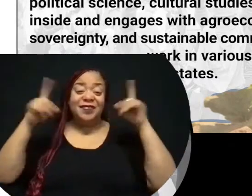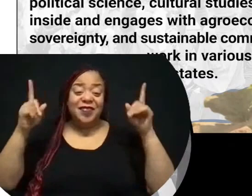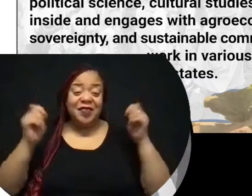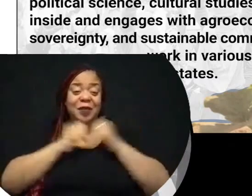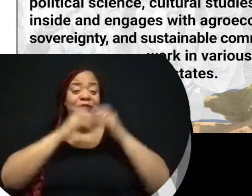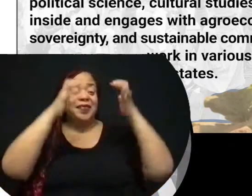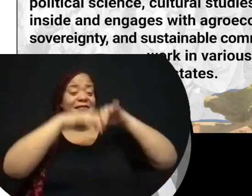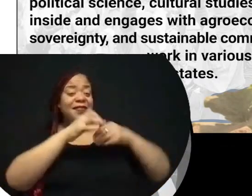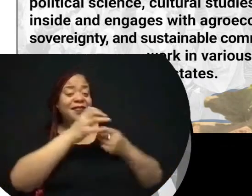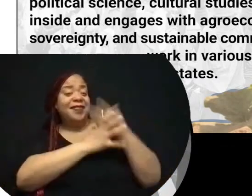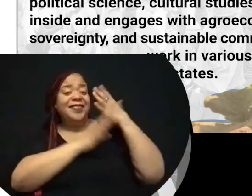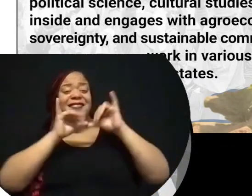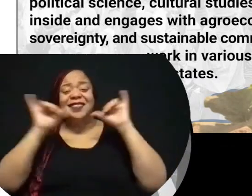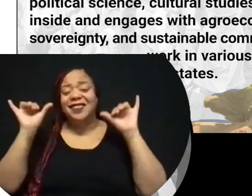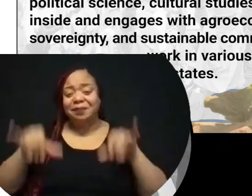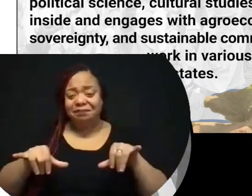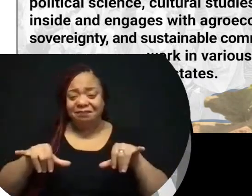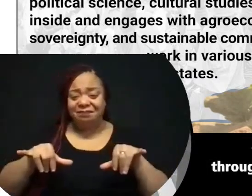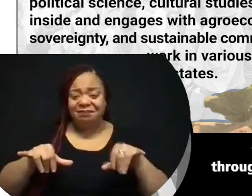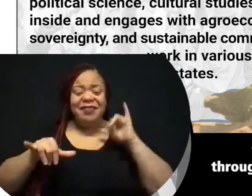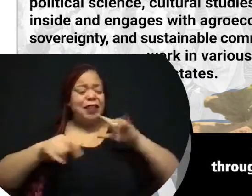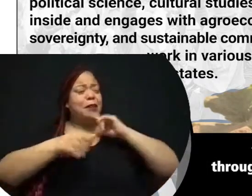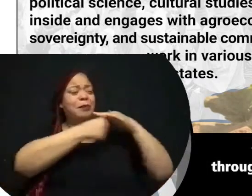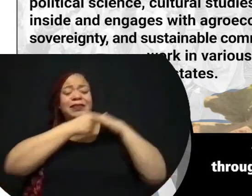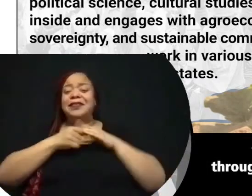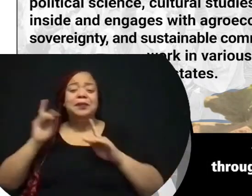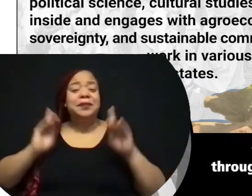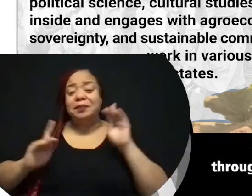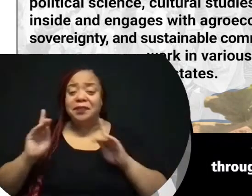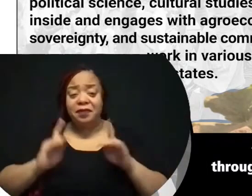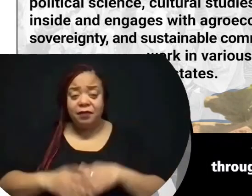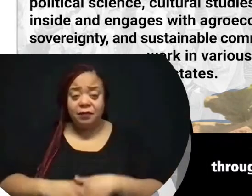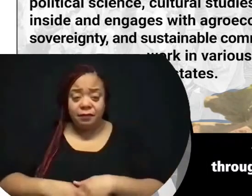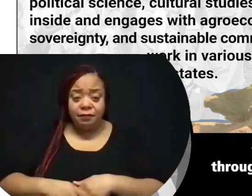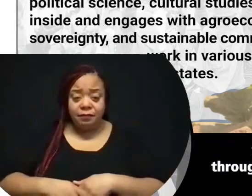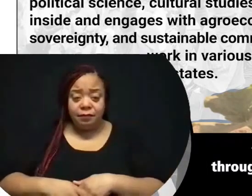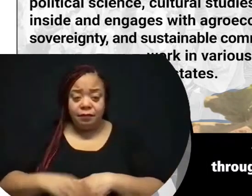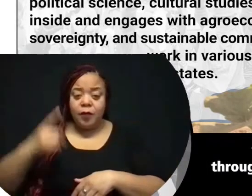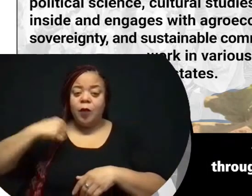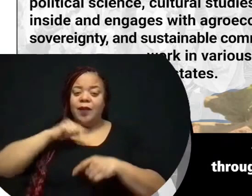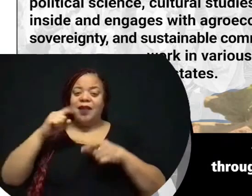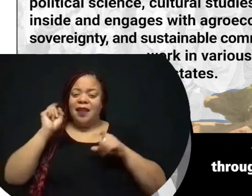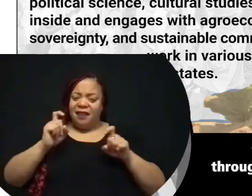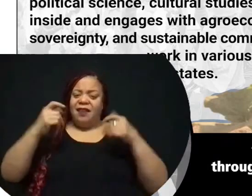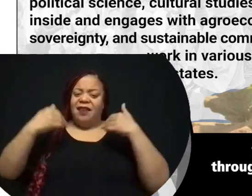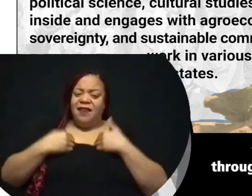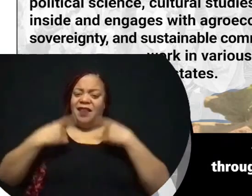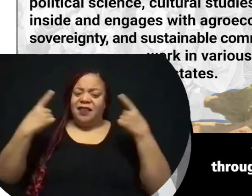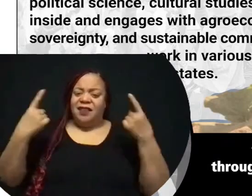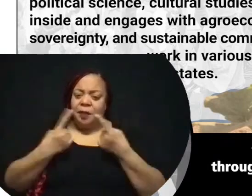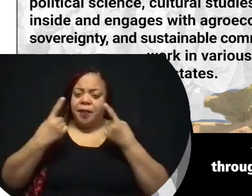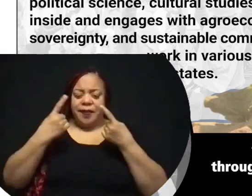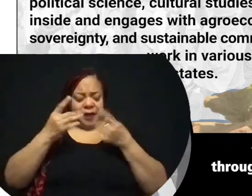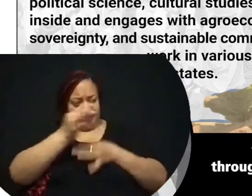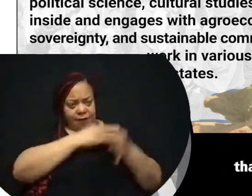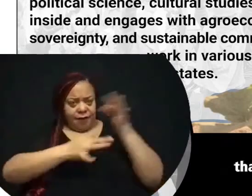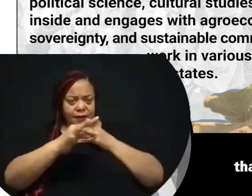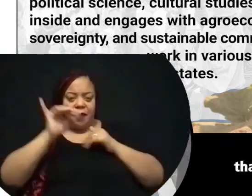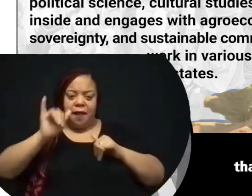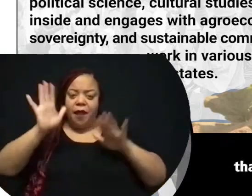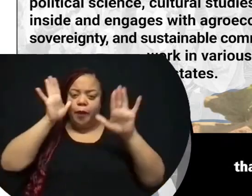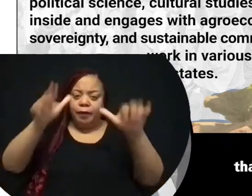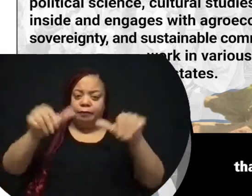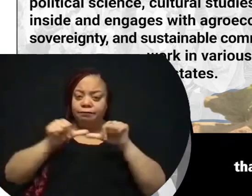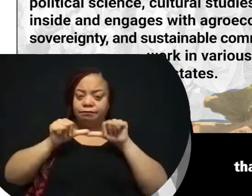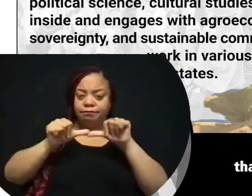that can sustain us for generations, that can be regenerated through processes that don't deplete the earth,